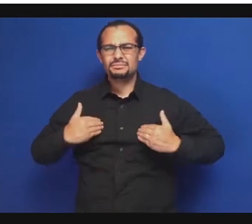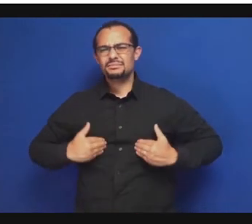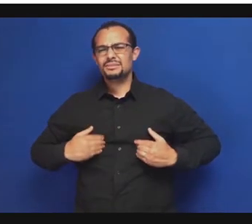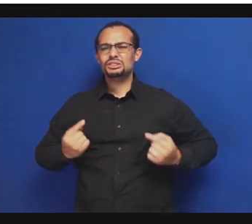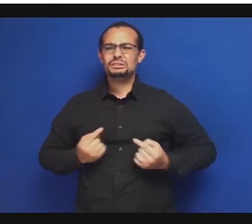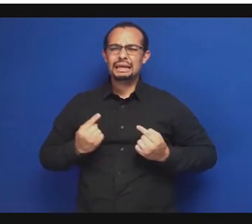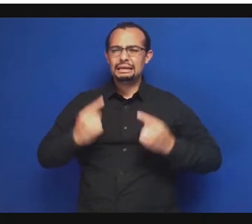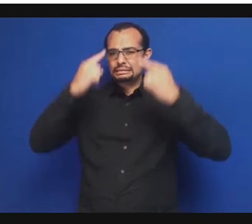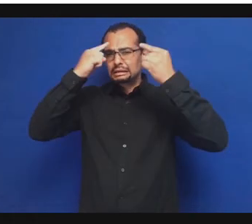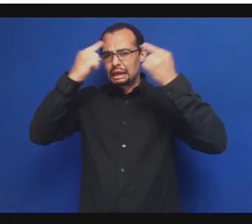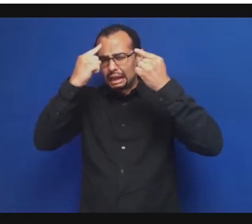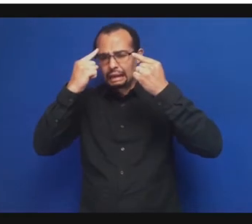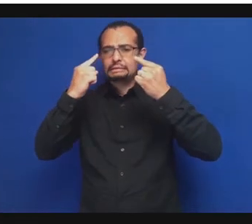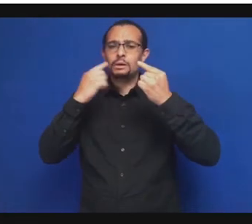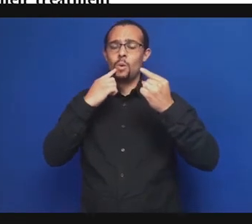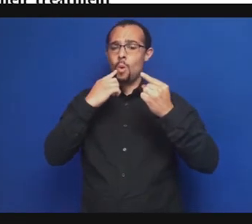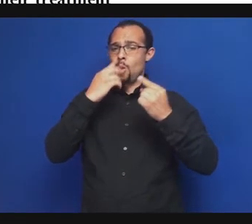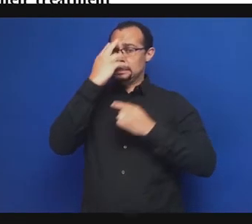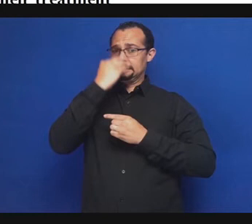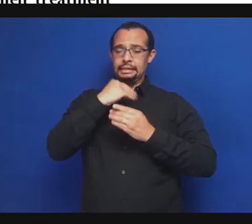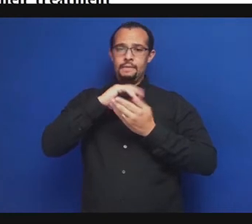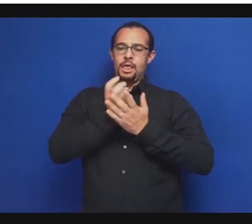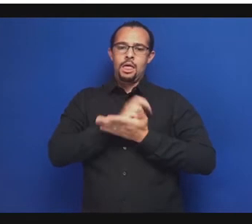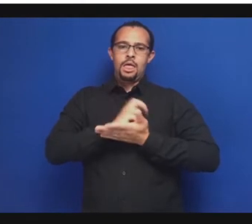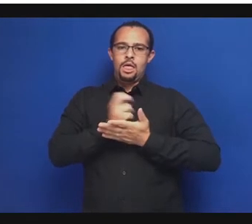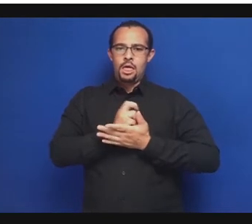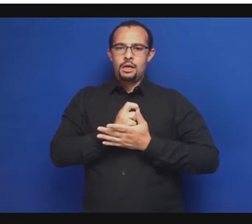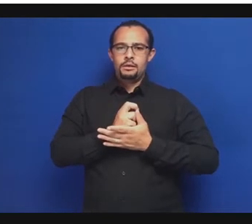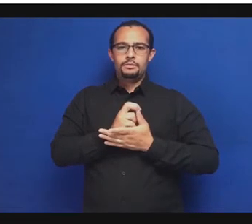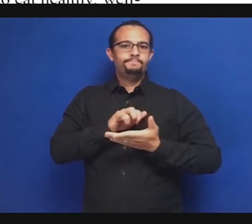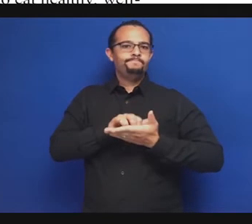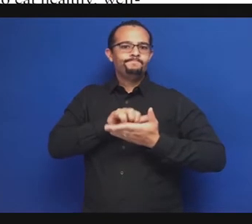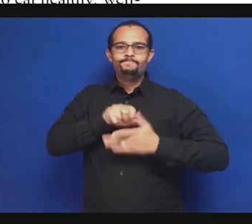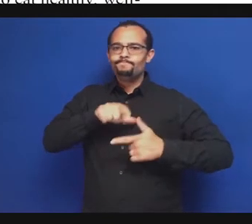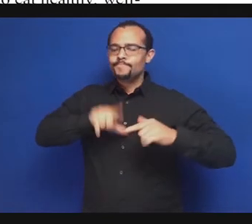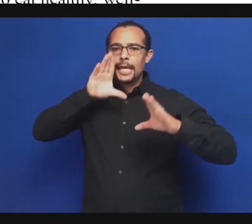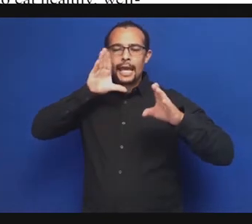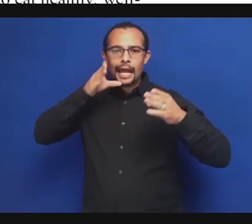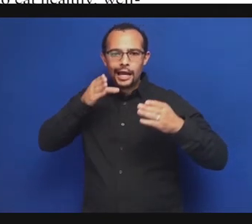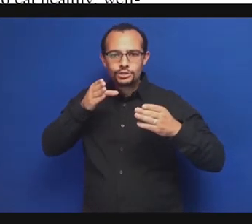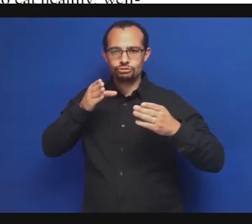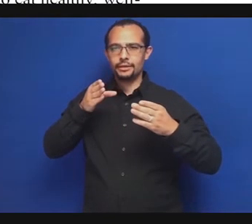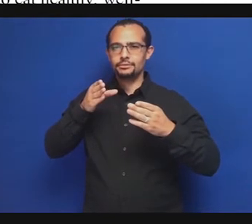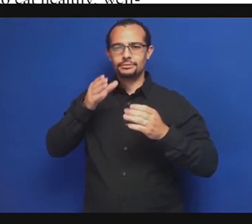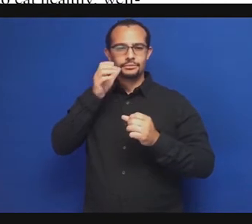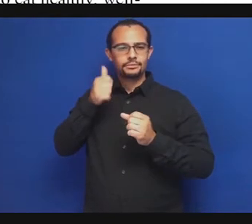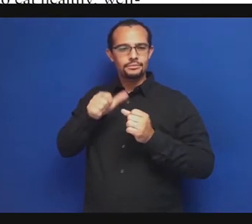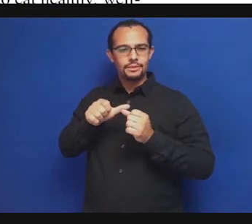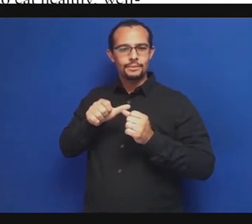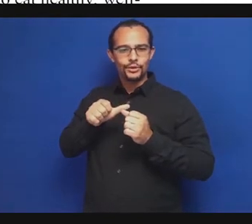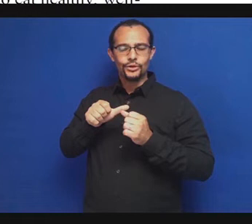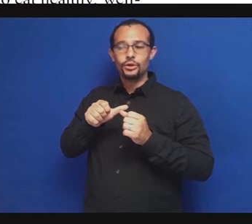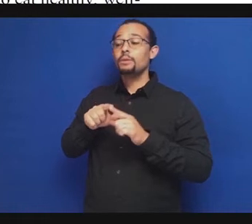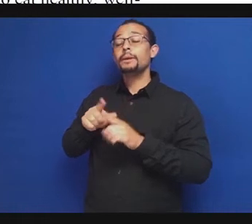for alcohol use and other drugs. So here are additional things you can do to support